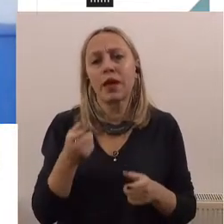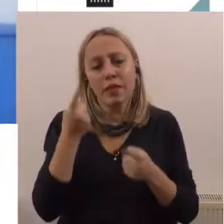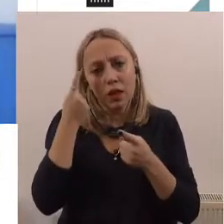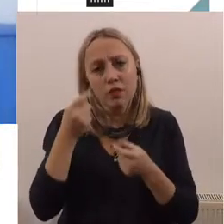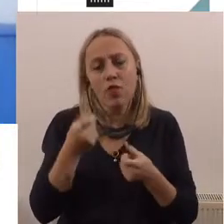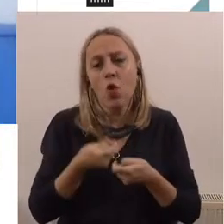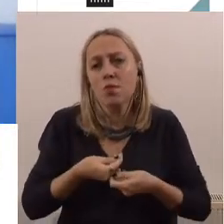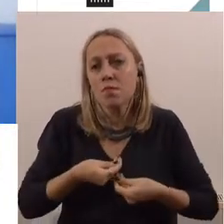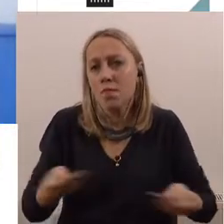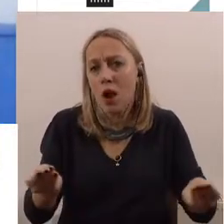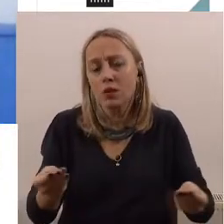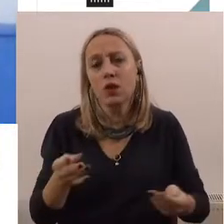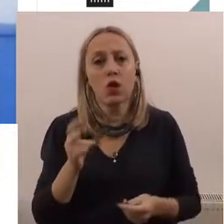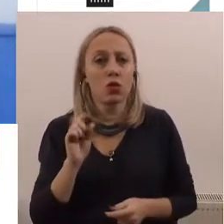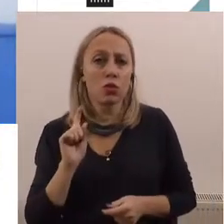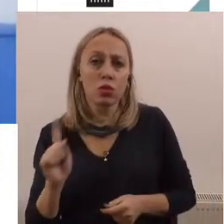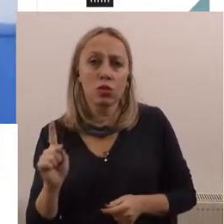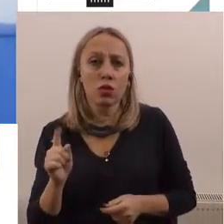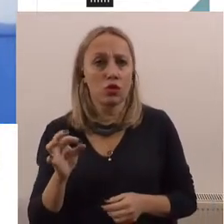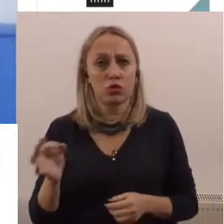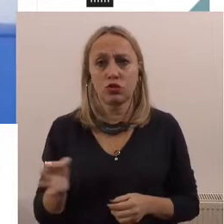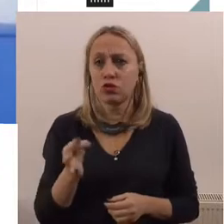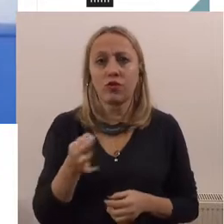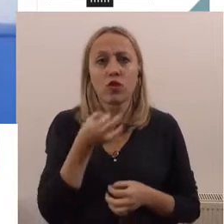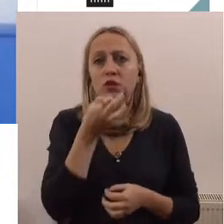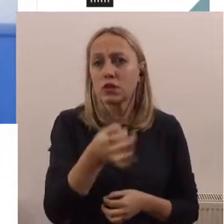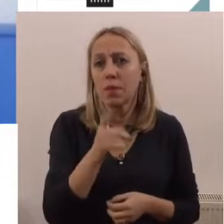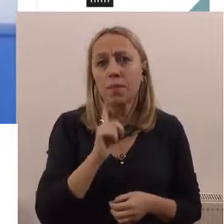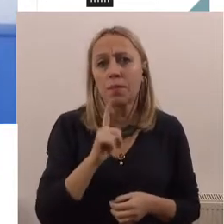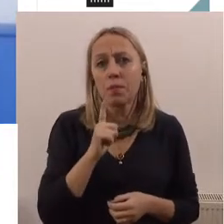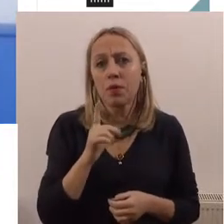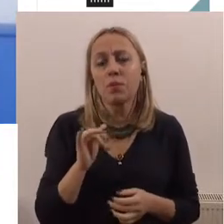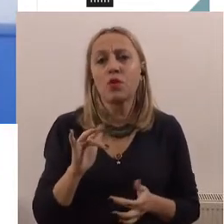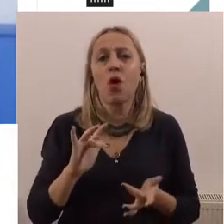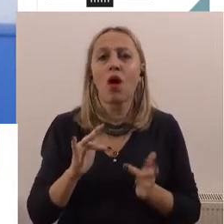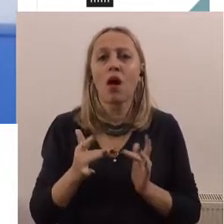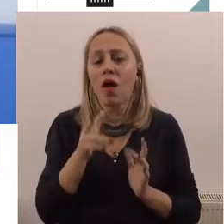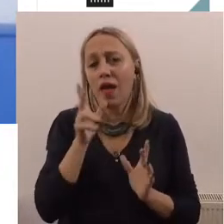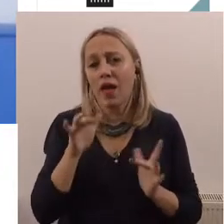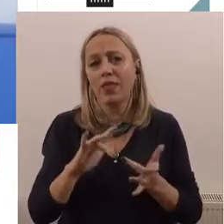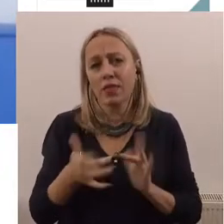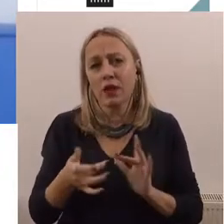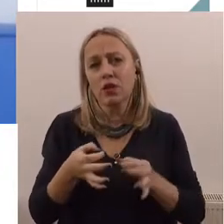and but I didn't tell anything yet about digital accessibility.